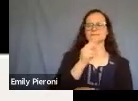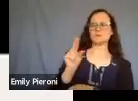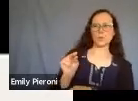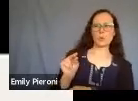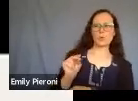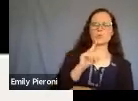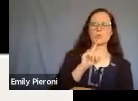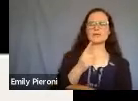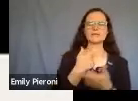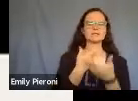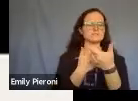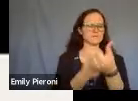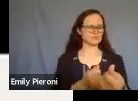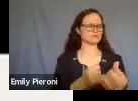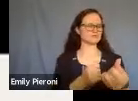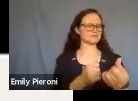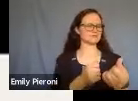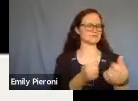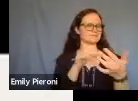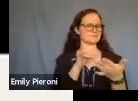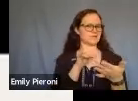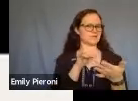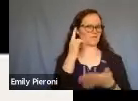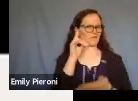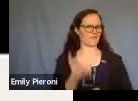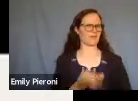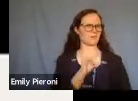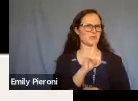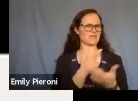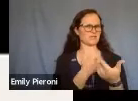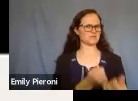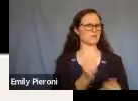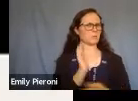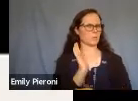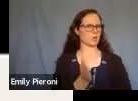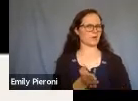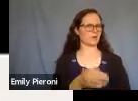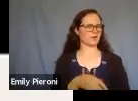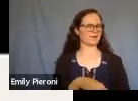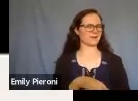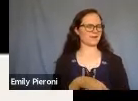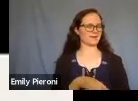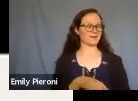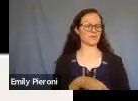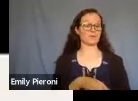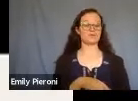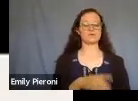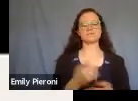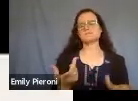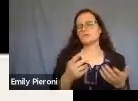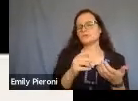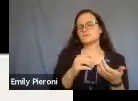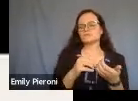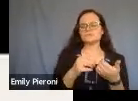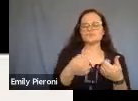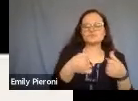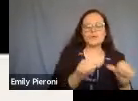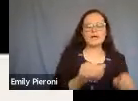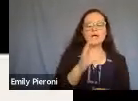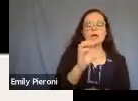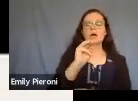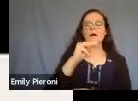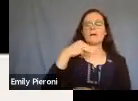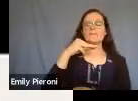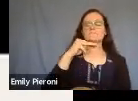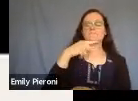very interesting study to do. We have dabbled in compost. We have dabbled with